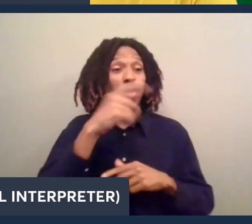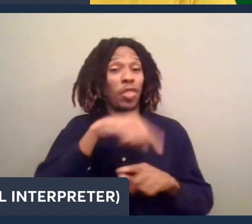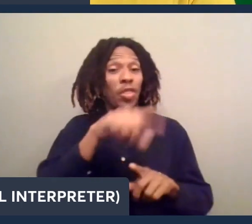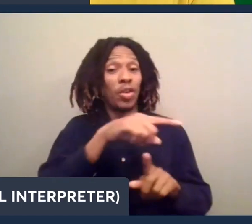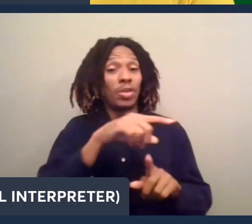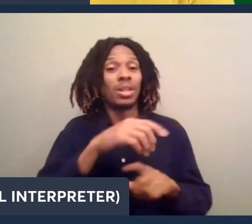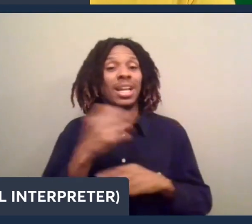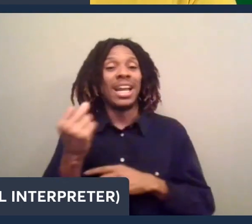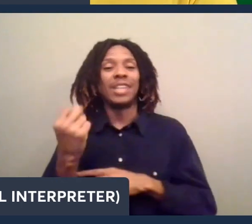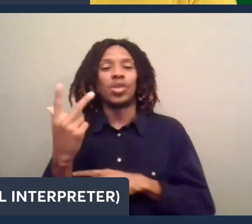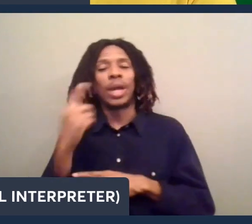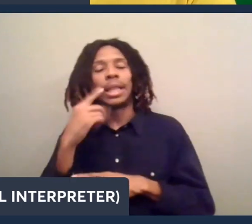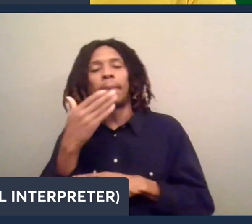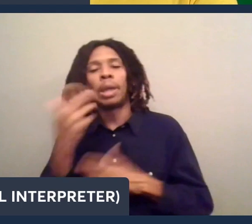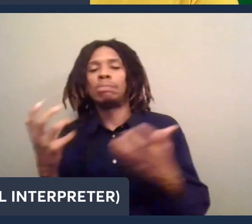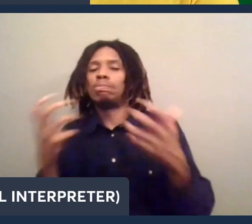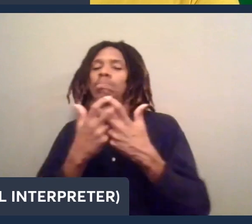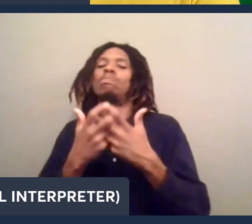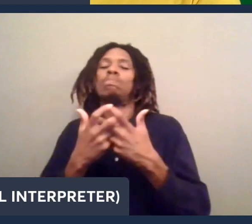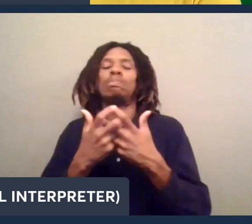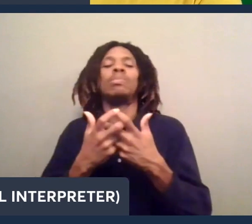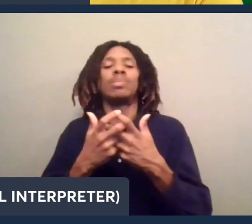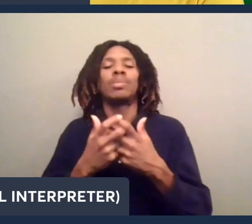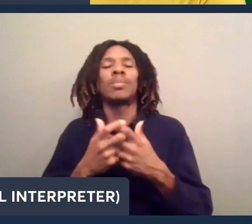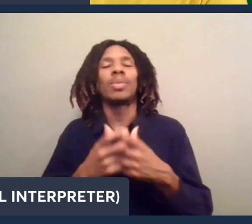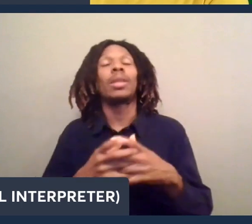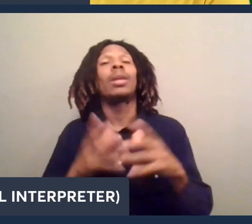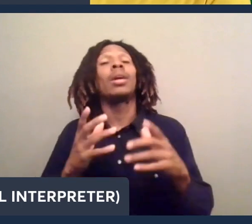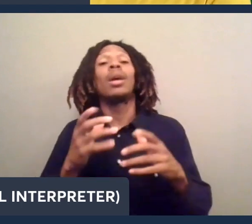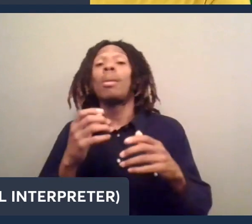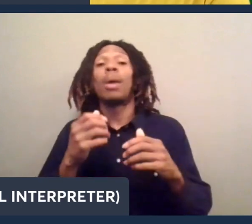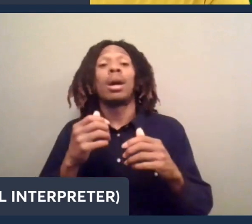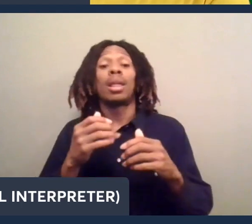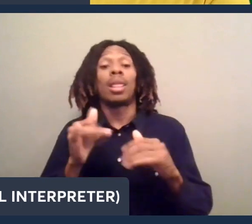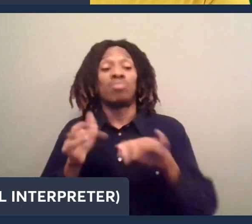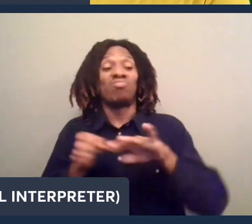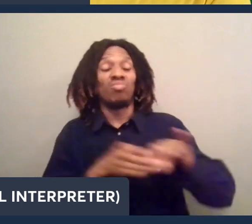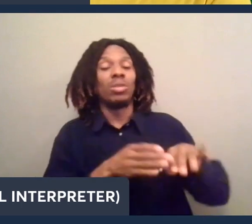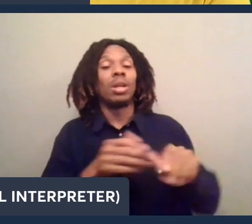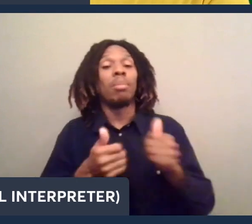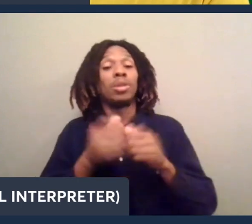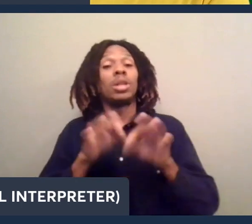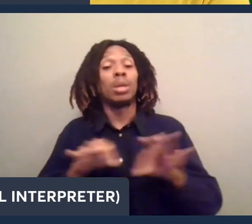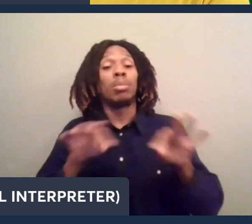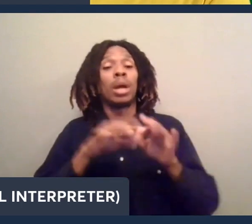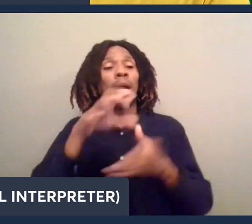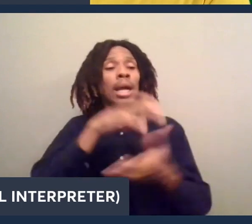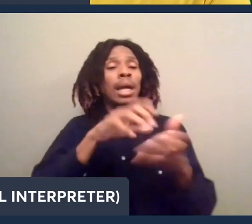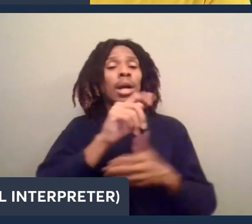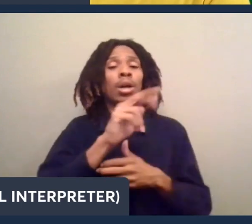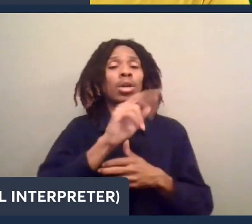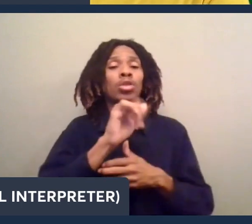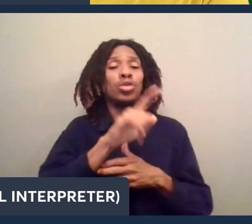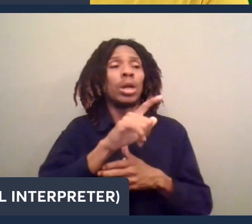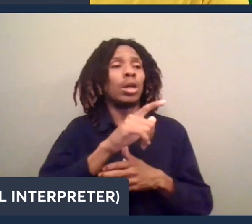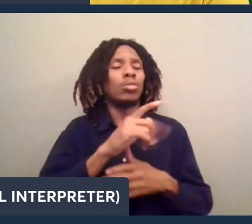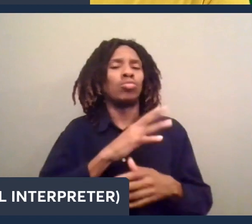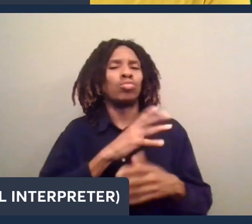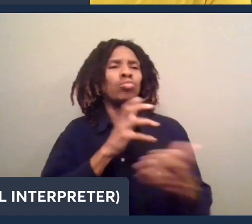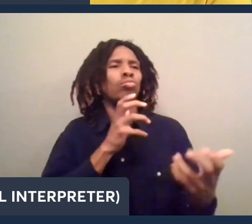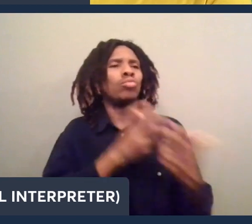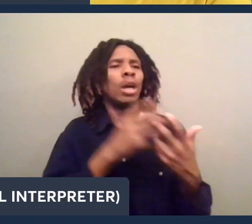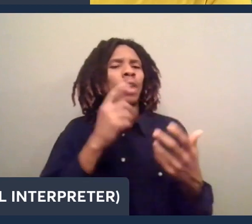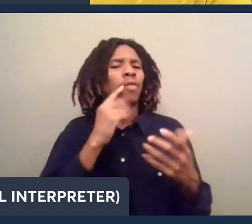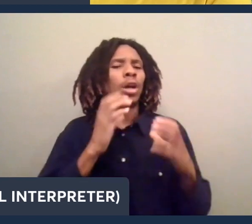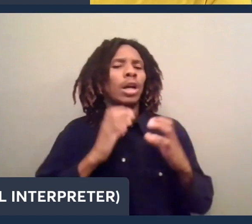notification is a better fit. The other, but I think more important one is, you know, CloudTrail works really great for customers using, you know, logging as